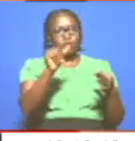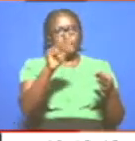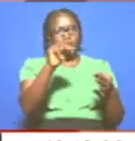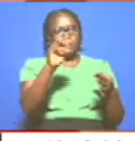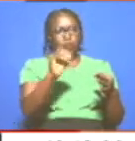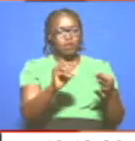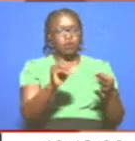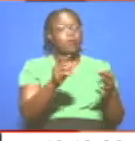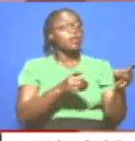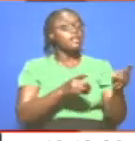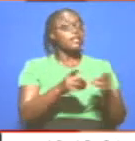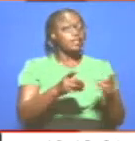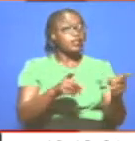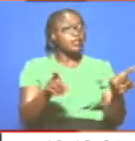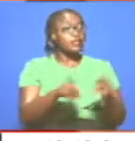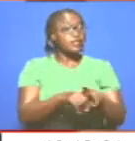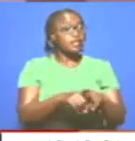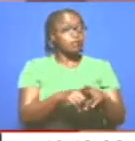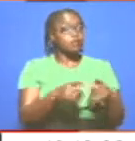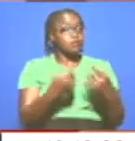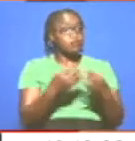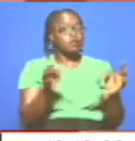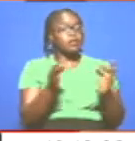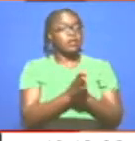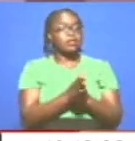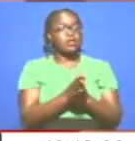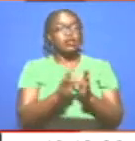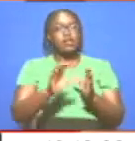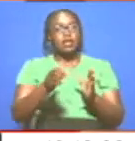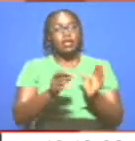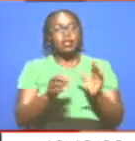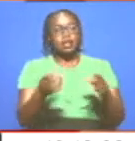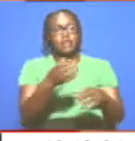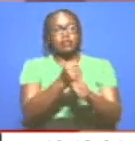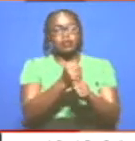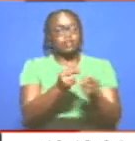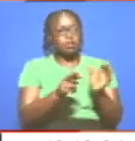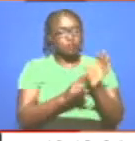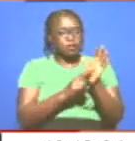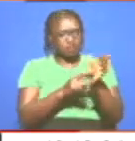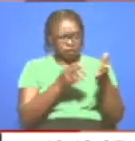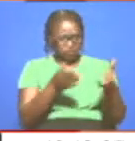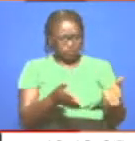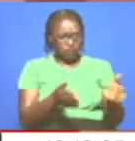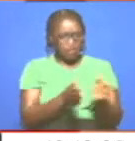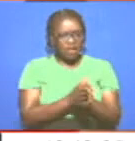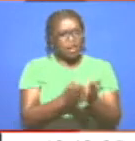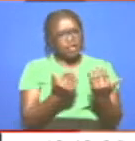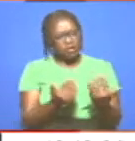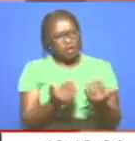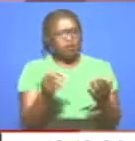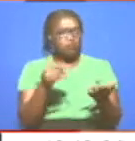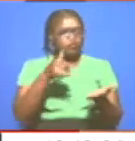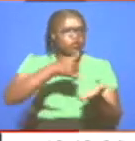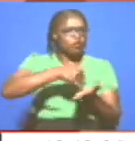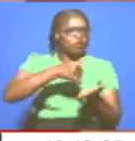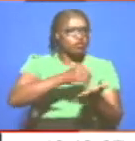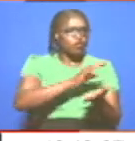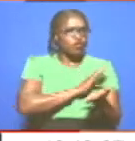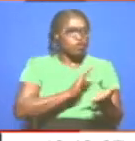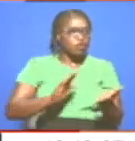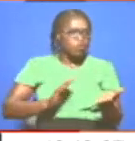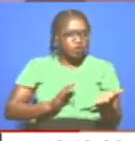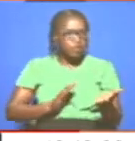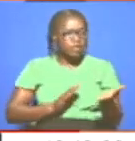director of women's cricket, and county and associate representative is Kennedy here. Looking at this initial composition of the board, what is the